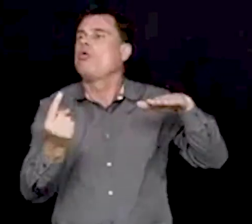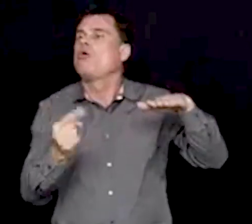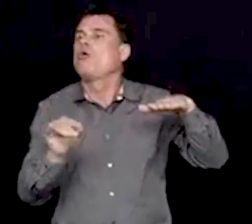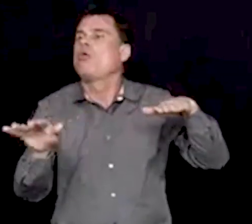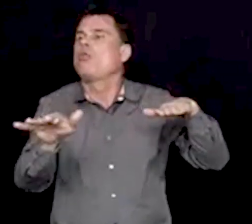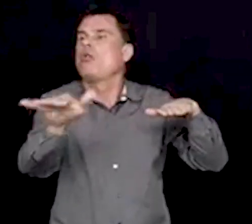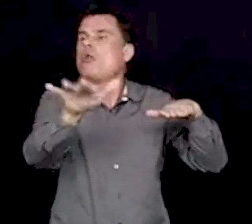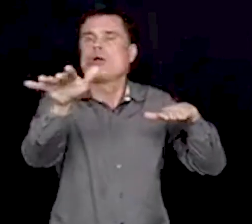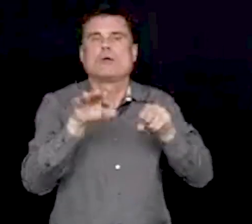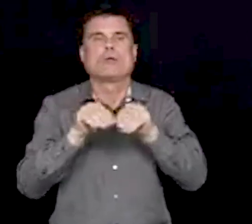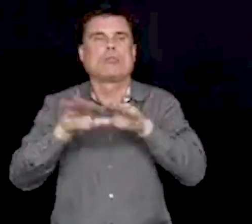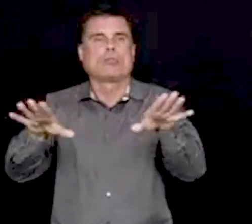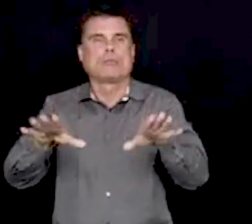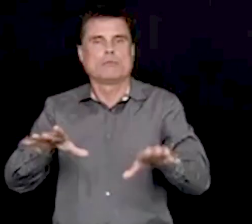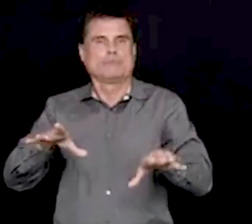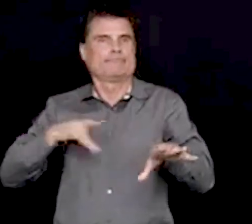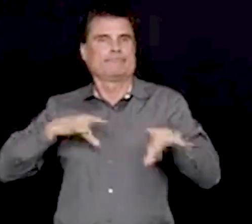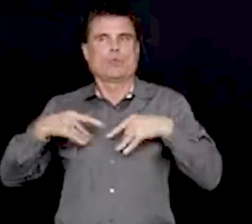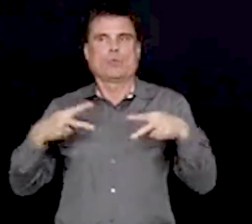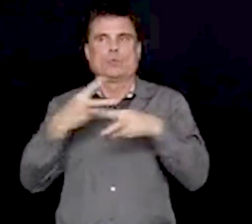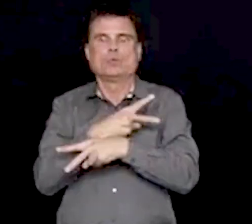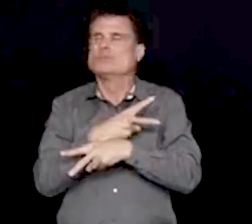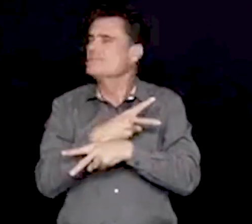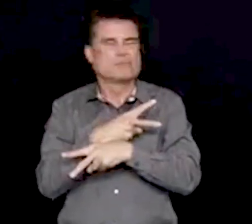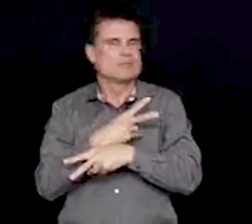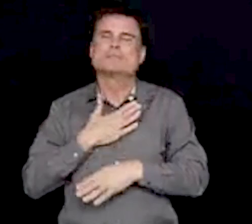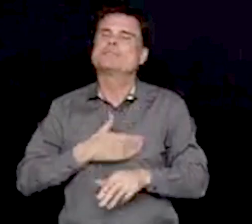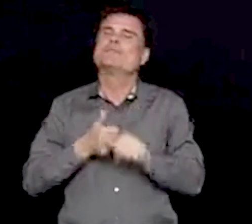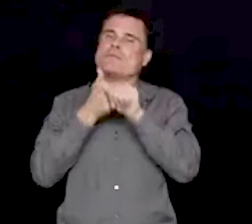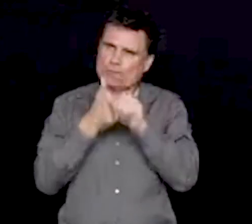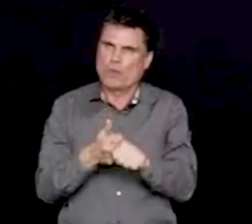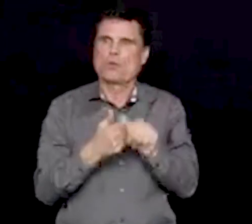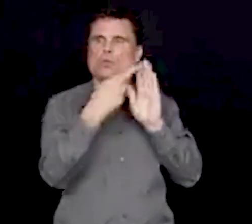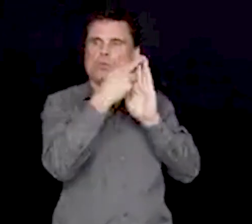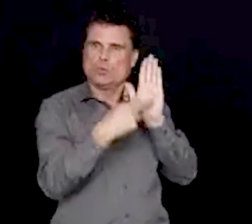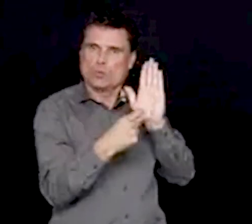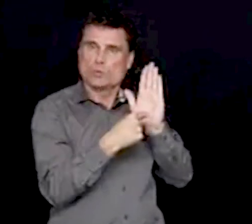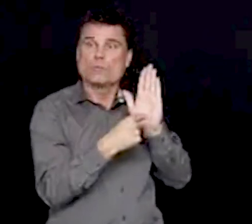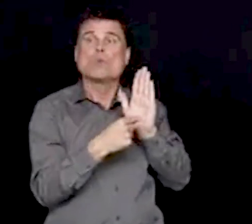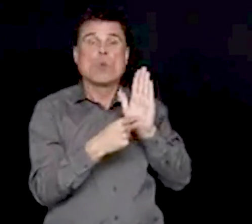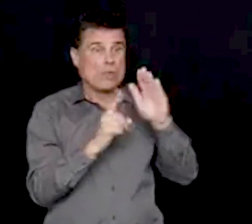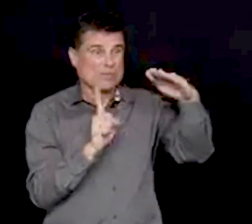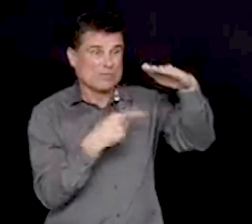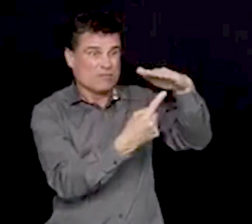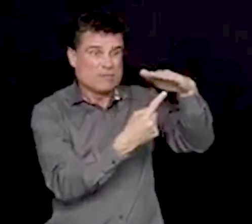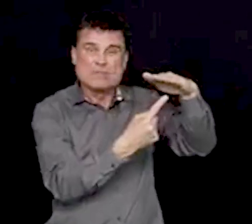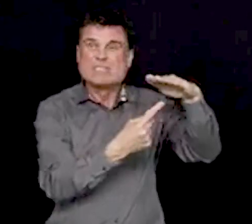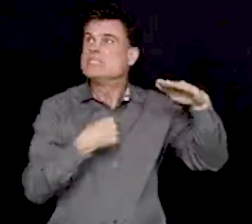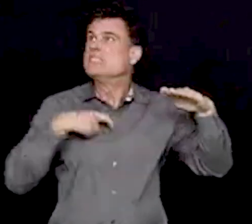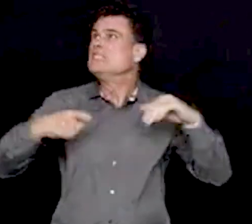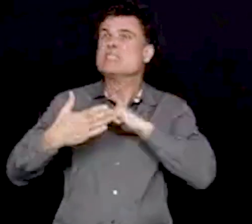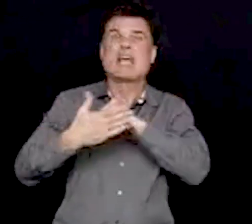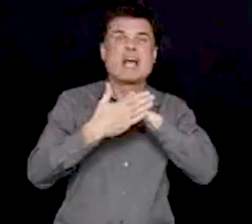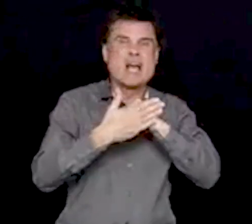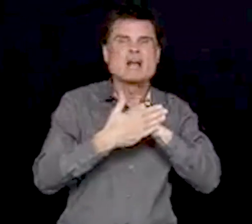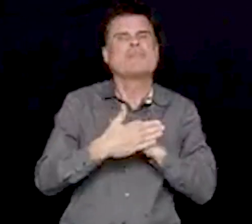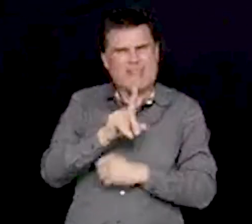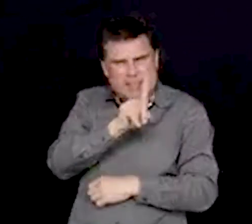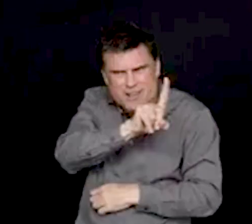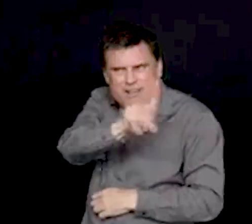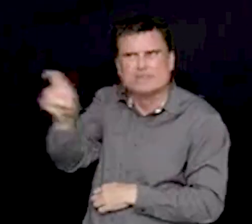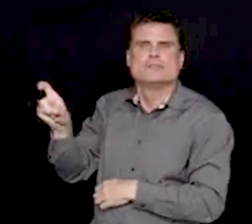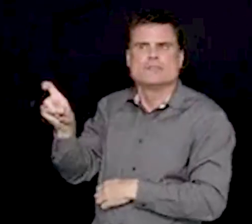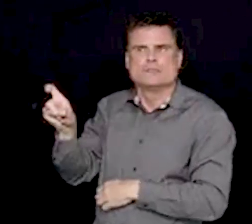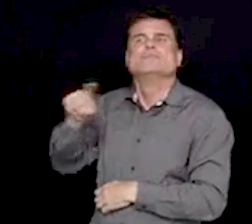I mean, we heard in one of the earlier questions about someone who had had a procedure canceled. There are lots of